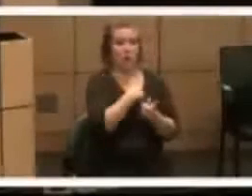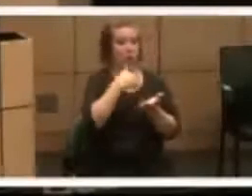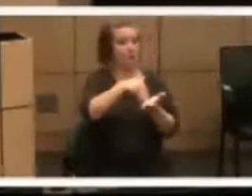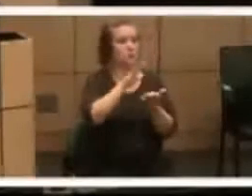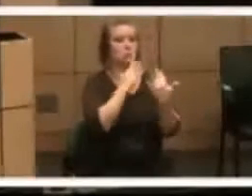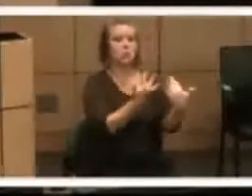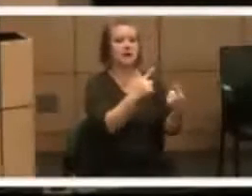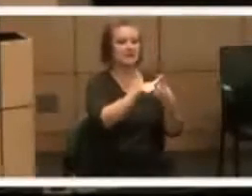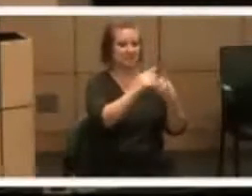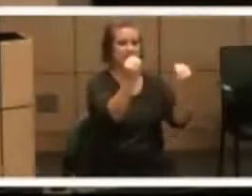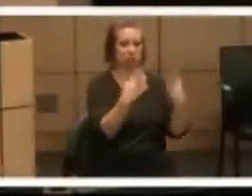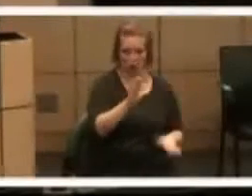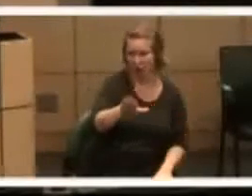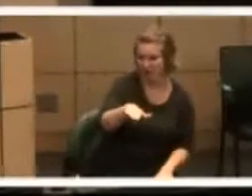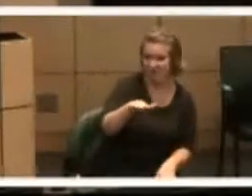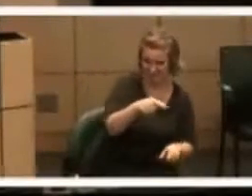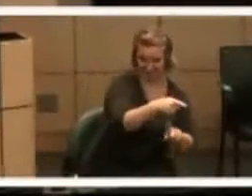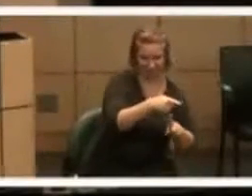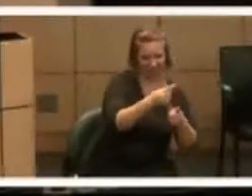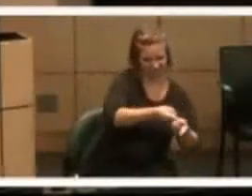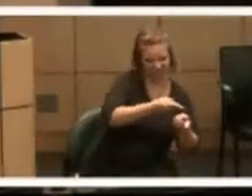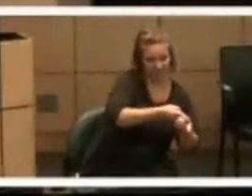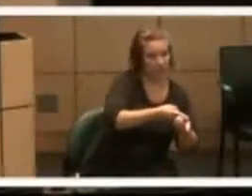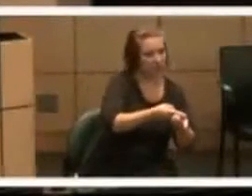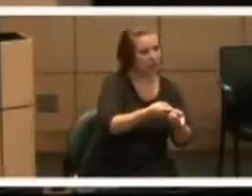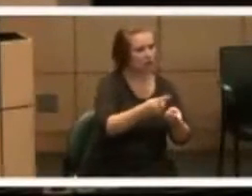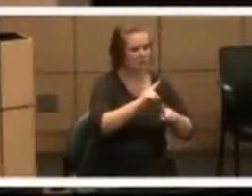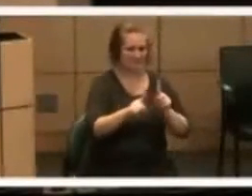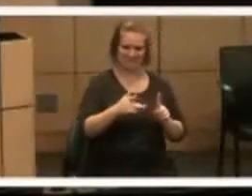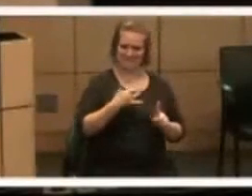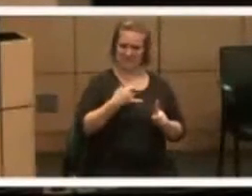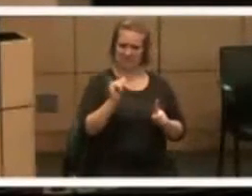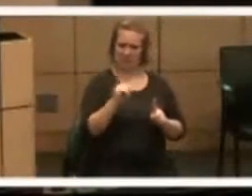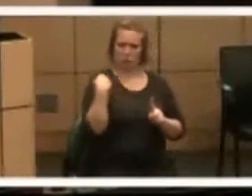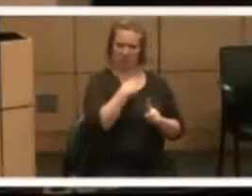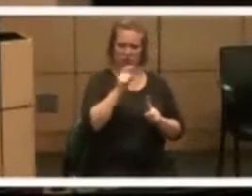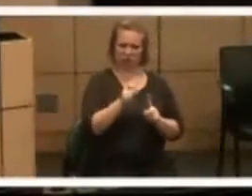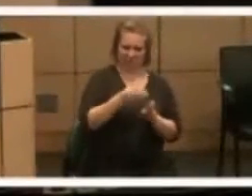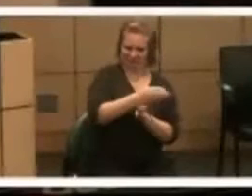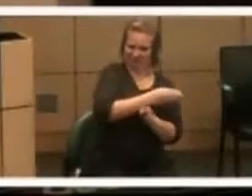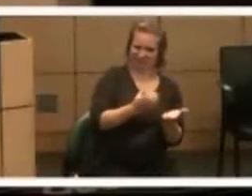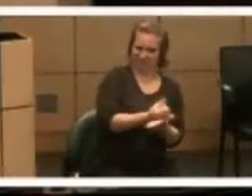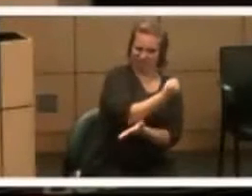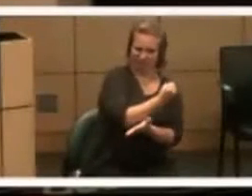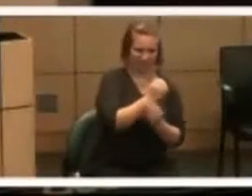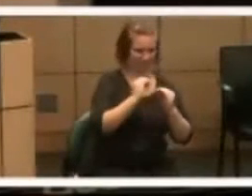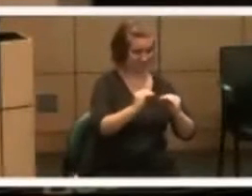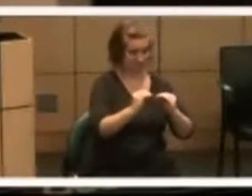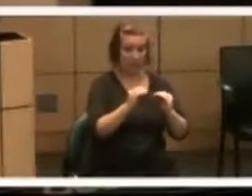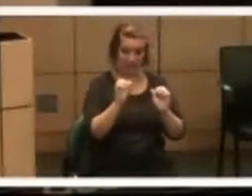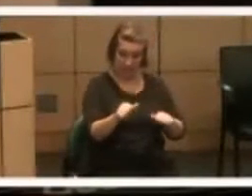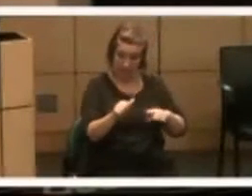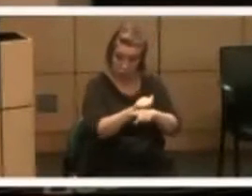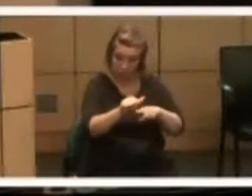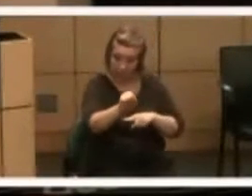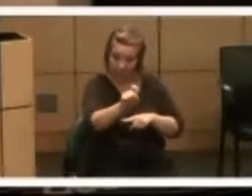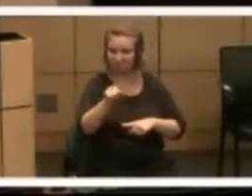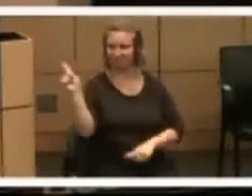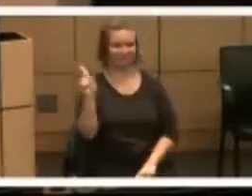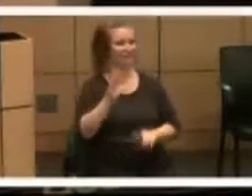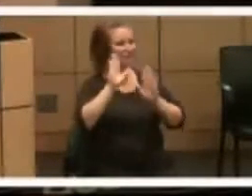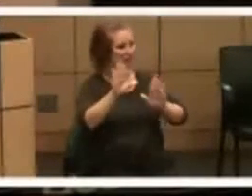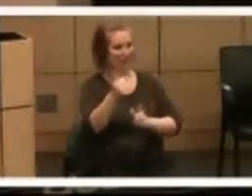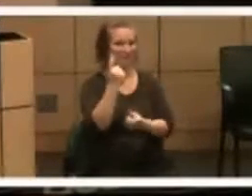until, oh, this child is having difficulty. But it feels to me like maybe we can, and can that be trained? All great